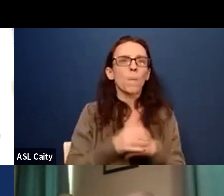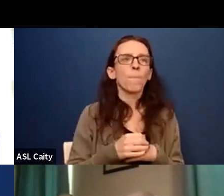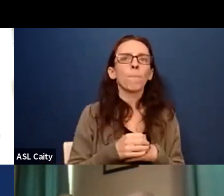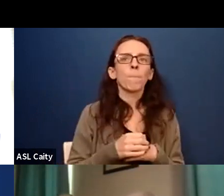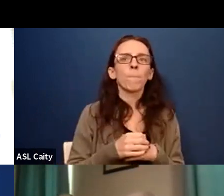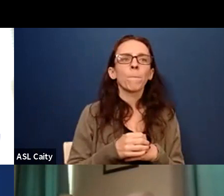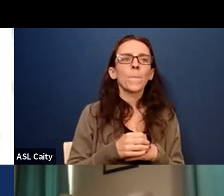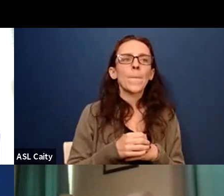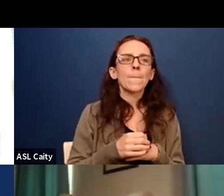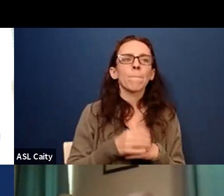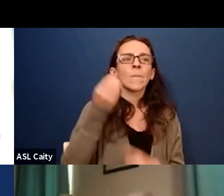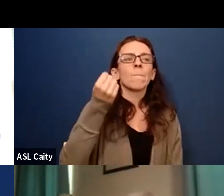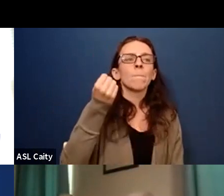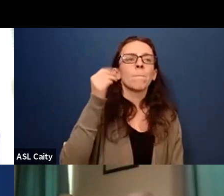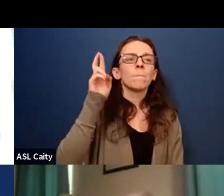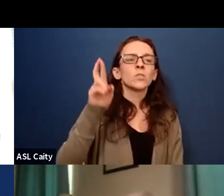Mr. Chernow?